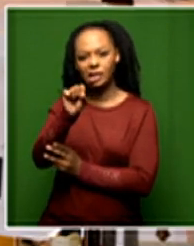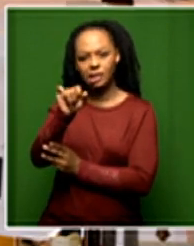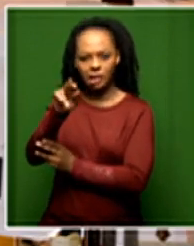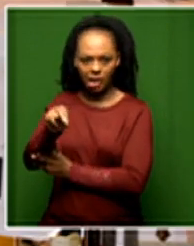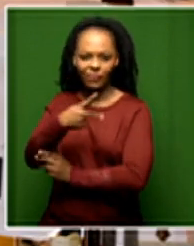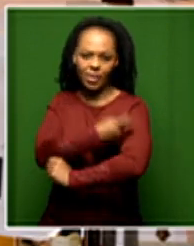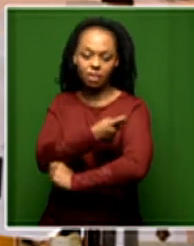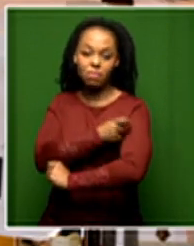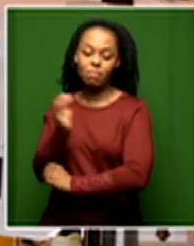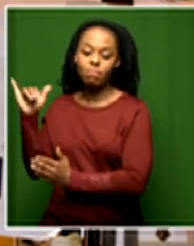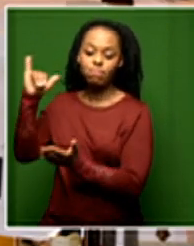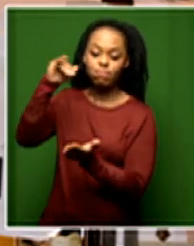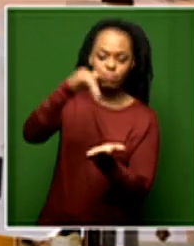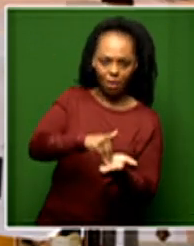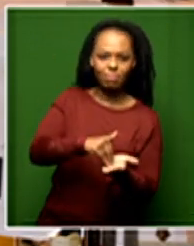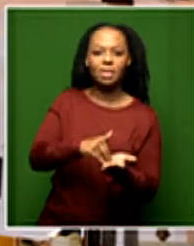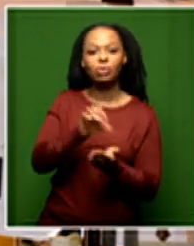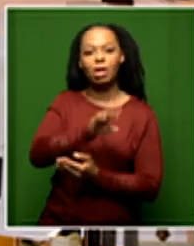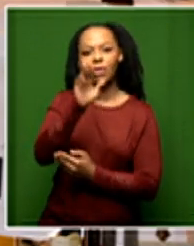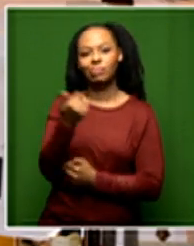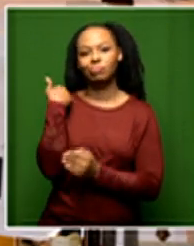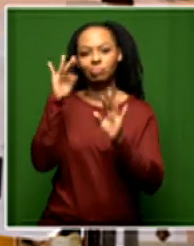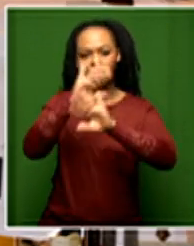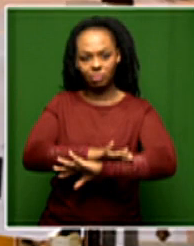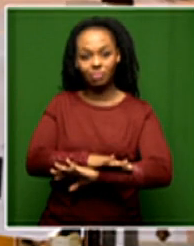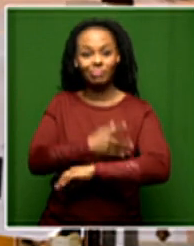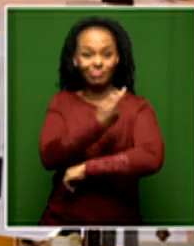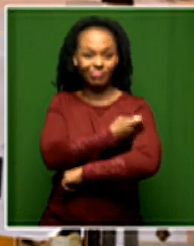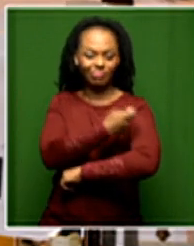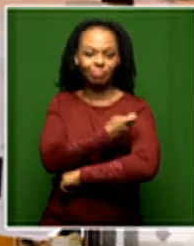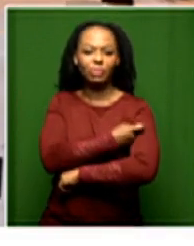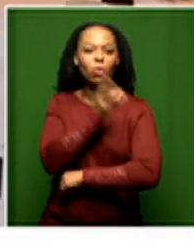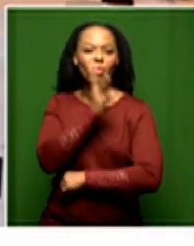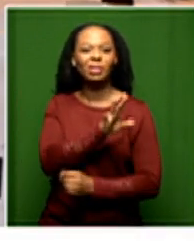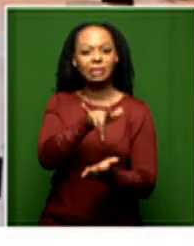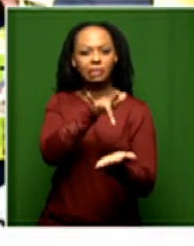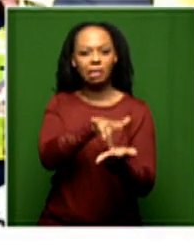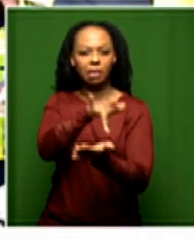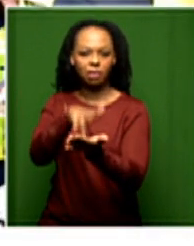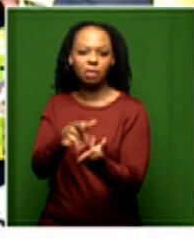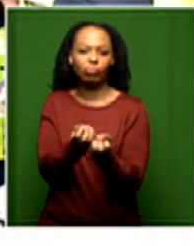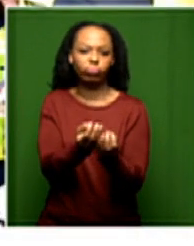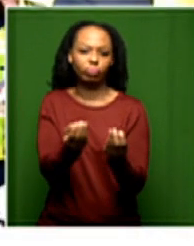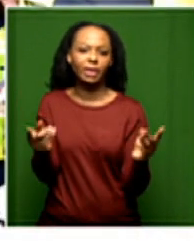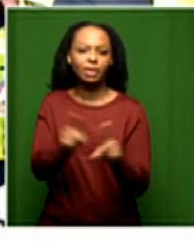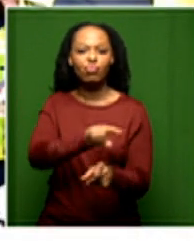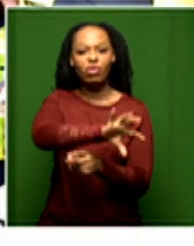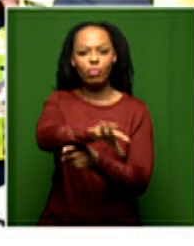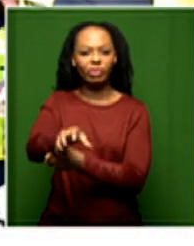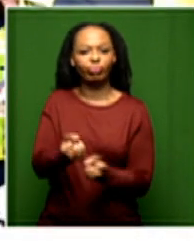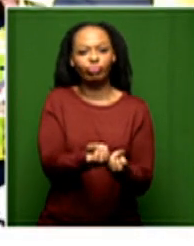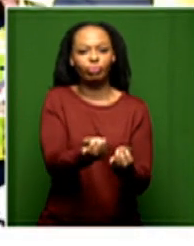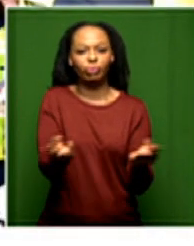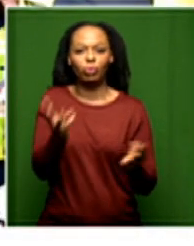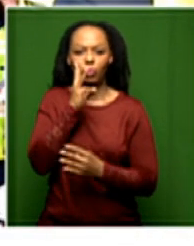last night. Now, the jabs, which will be distributed to designated vaccination sites in all provinces, will be overseen by